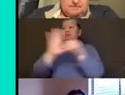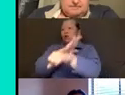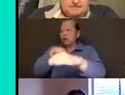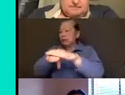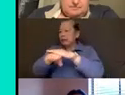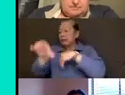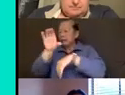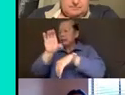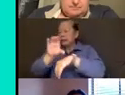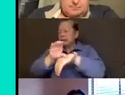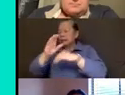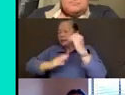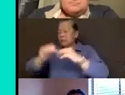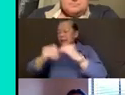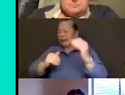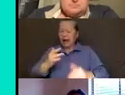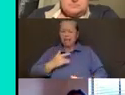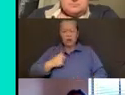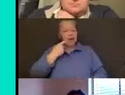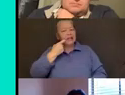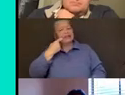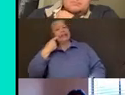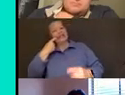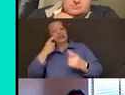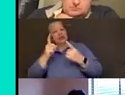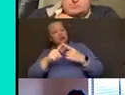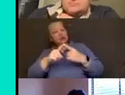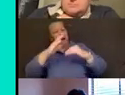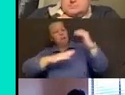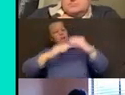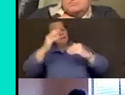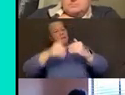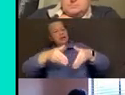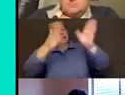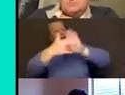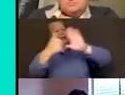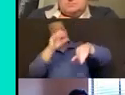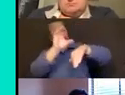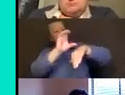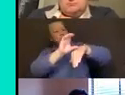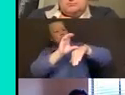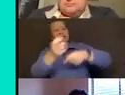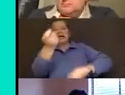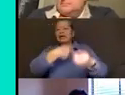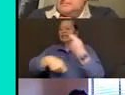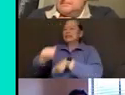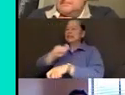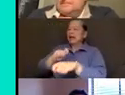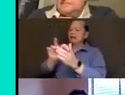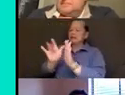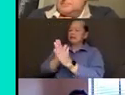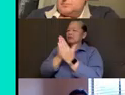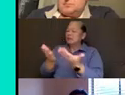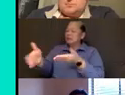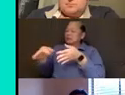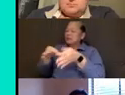The addiction to buildings being church instead of, I don't know, a scriptural interpretation of what church is, which